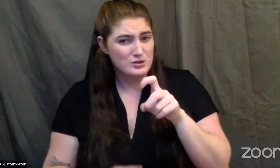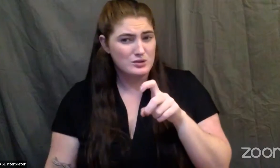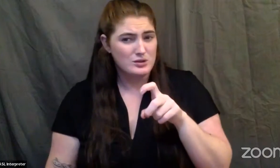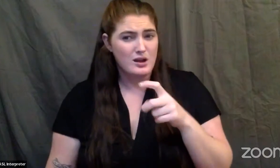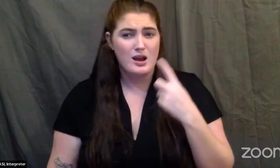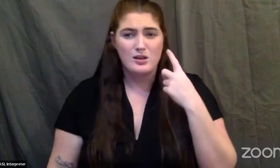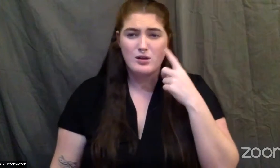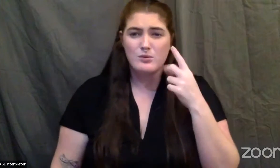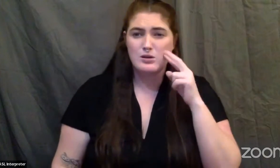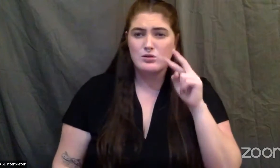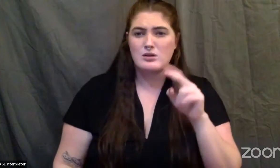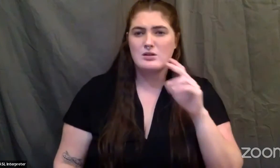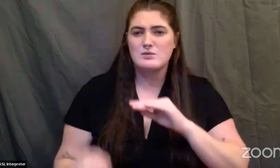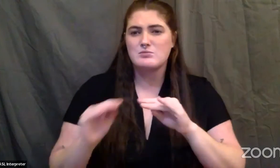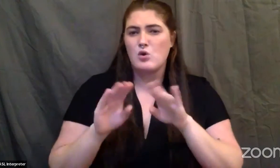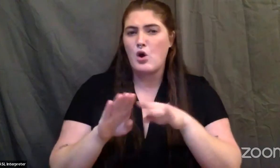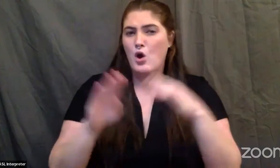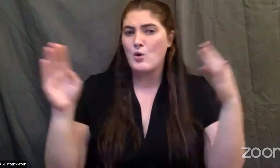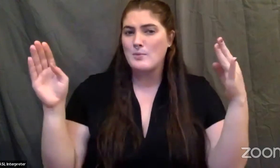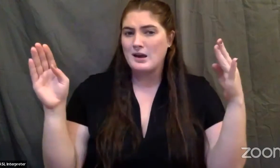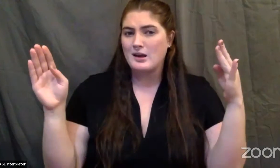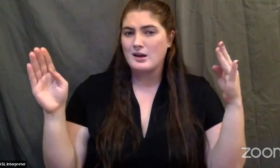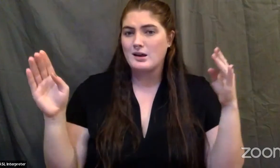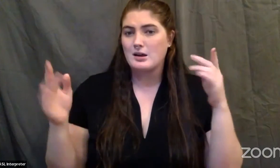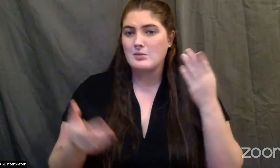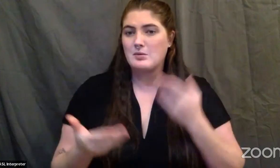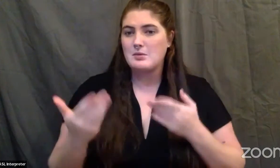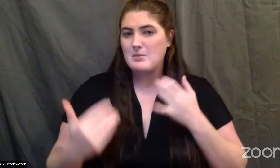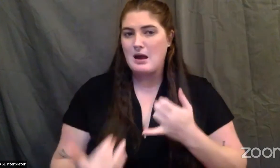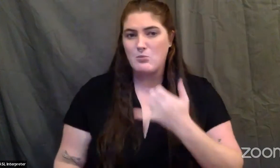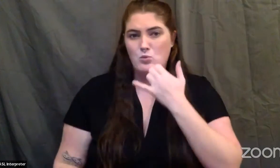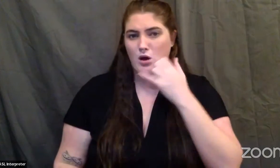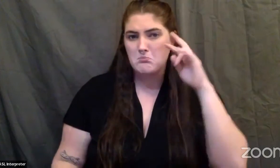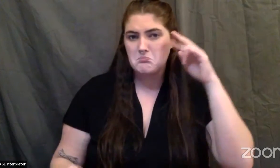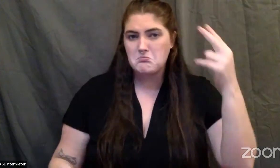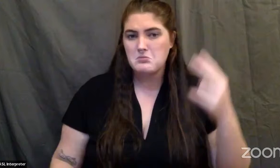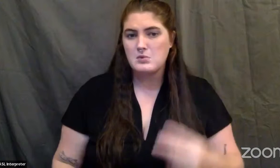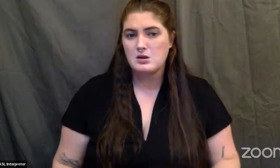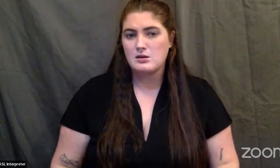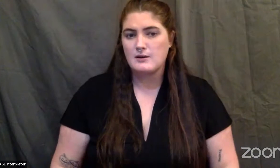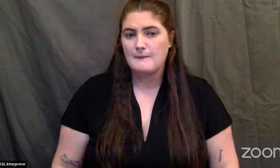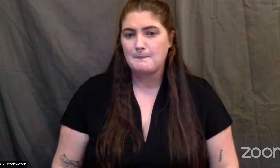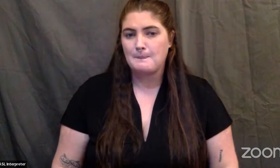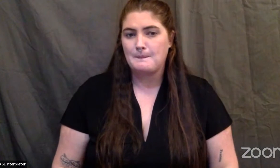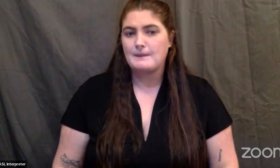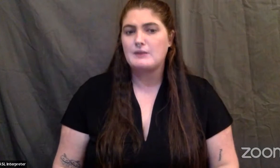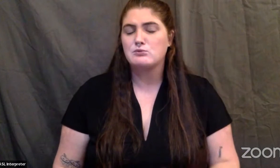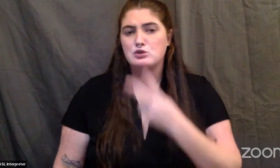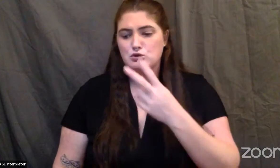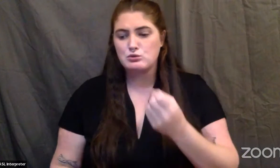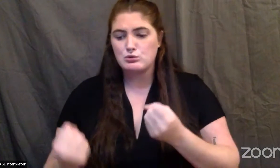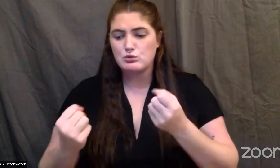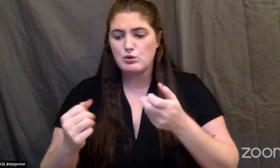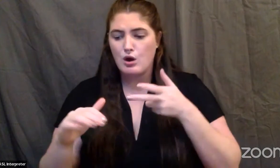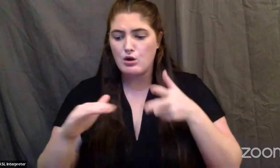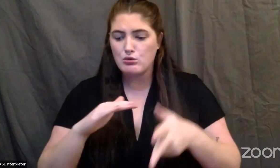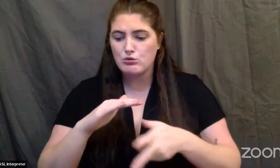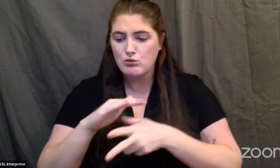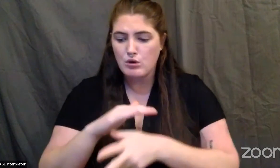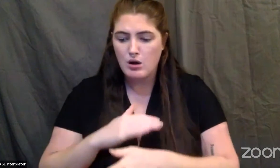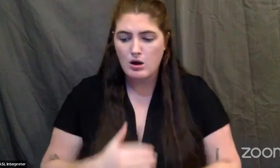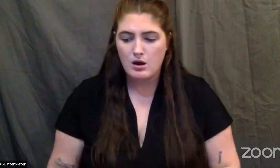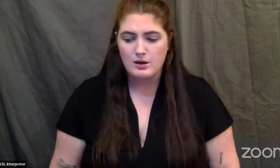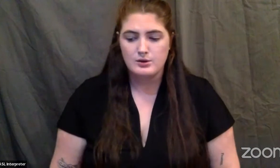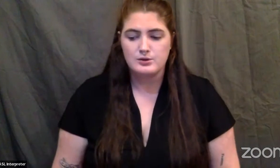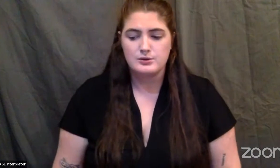looked at it, it was more open than that, but maybe I think it was a misremembered, two-car or maybe it garage. changed. At least the original plan was essentially a